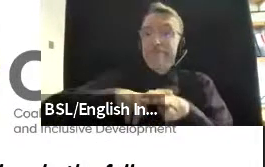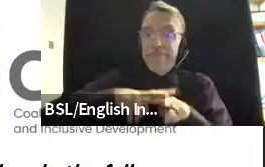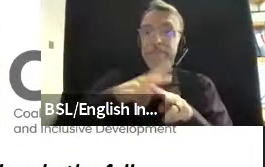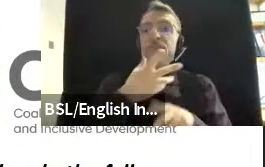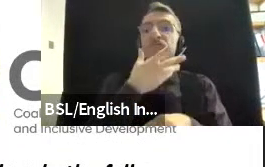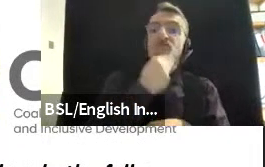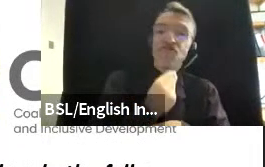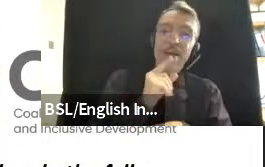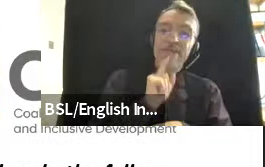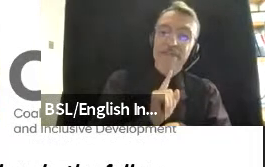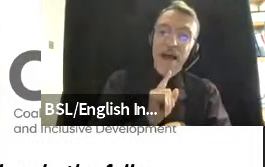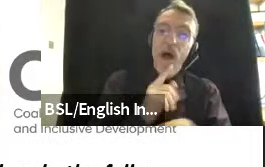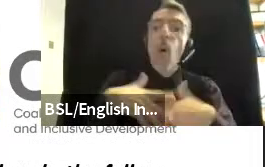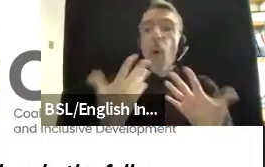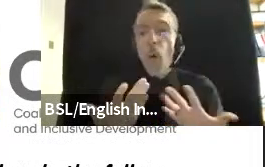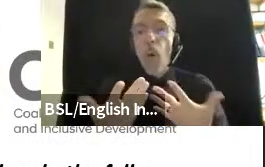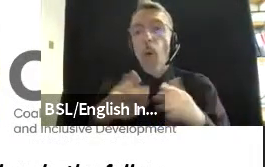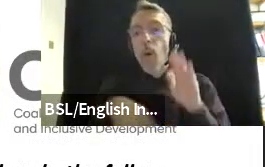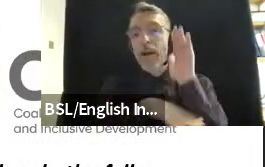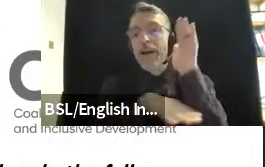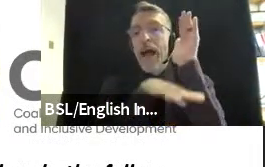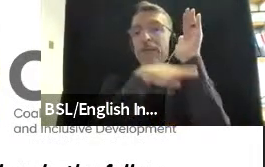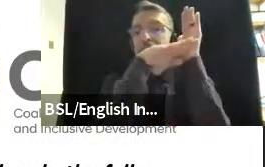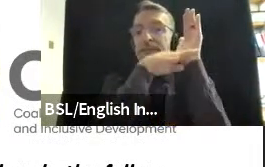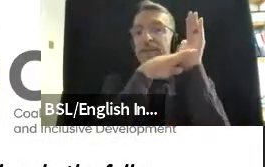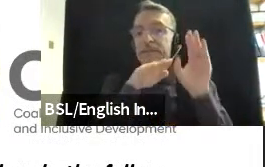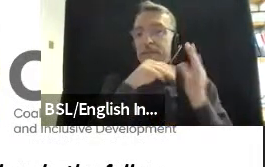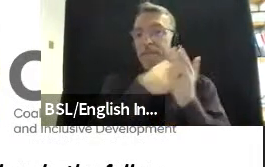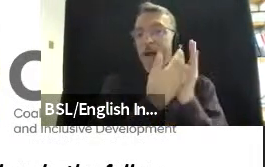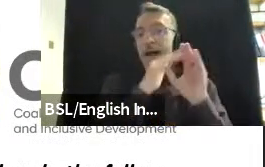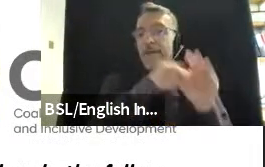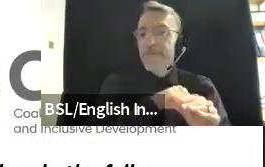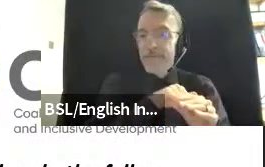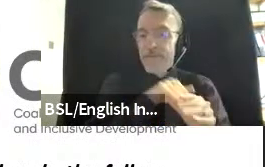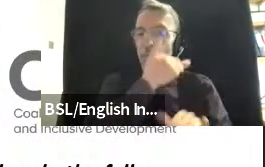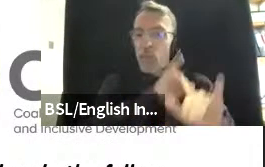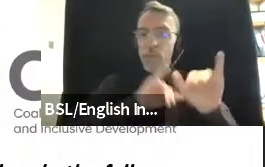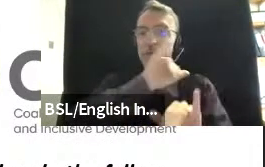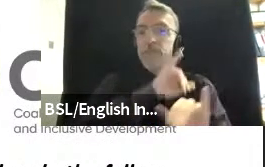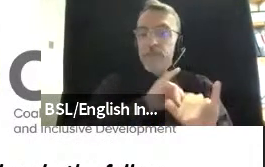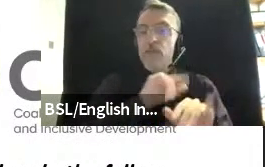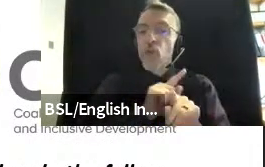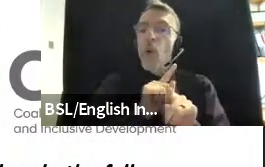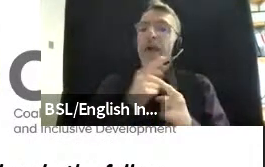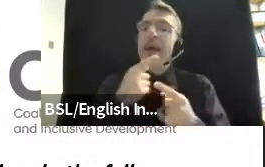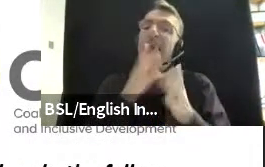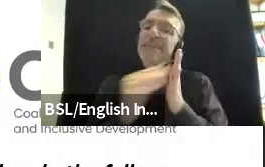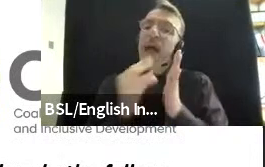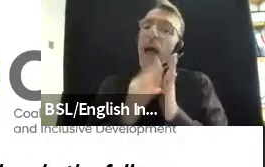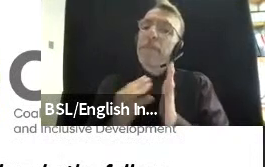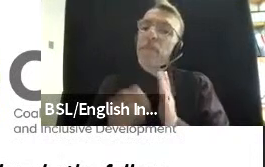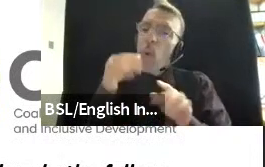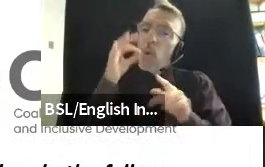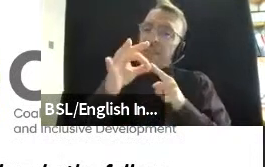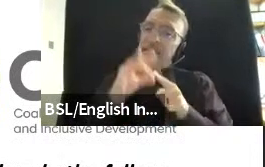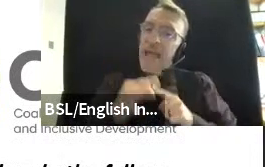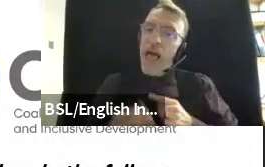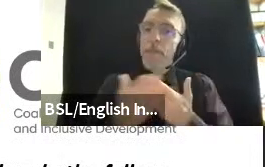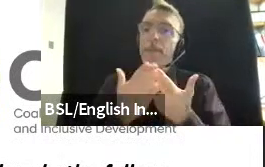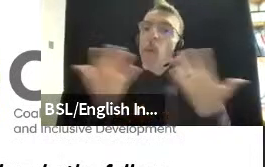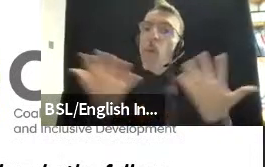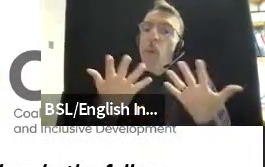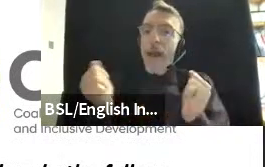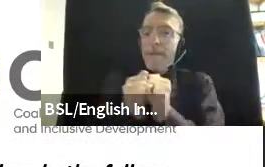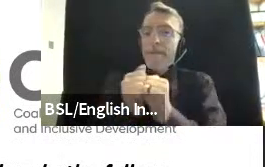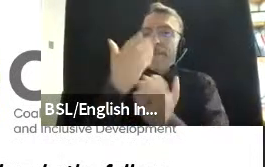discrimination. And examples are provided of all this in the paper. And there were also